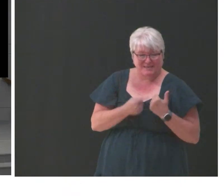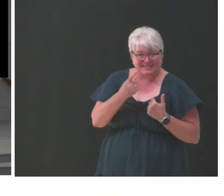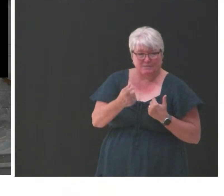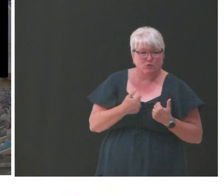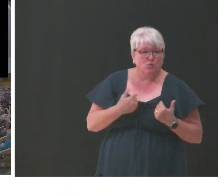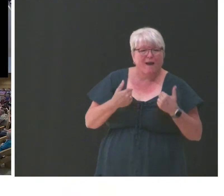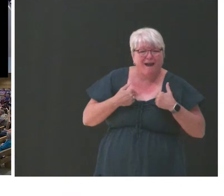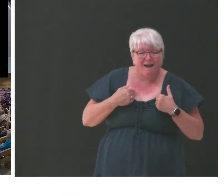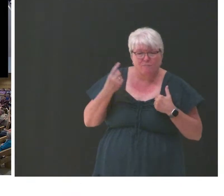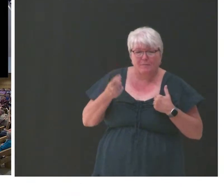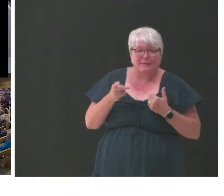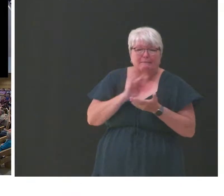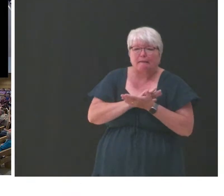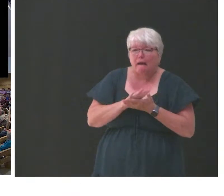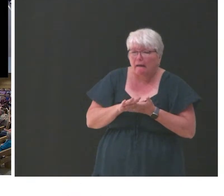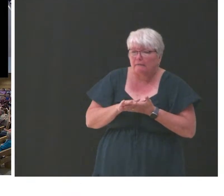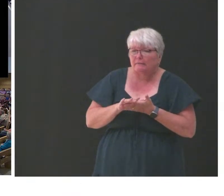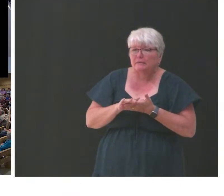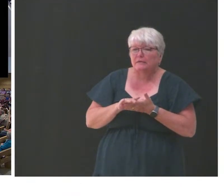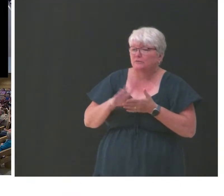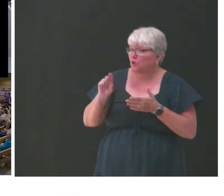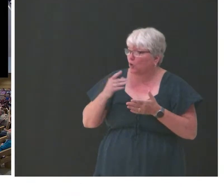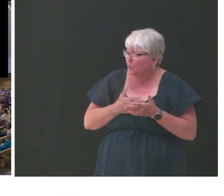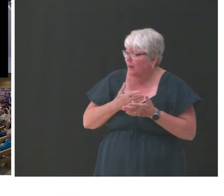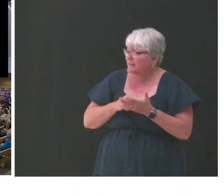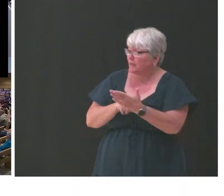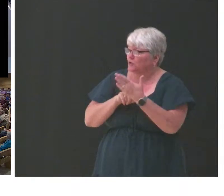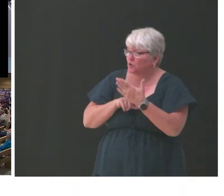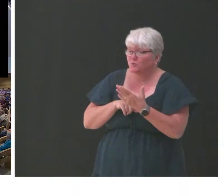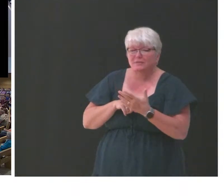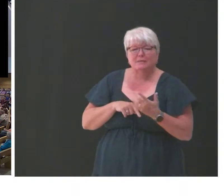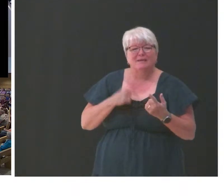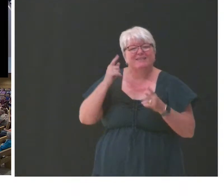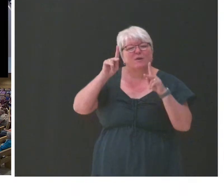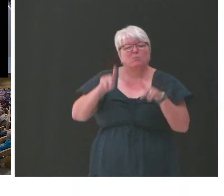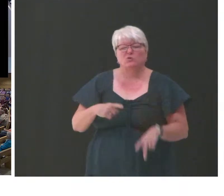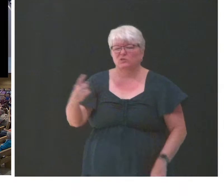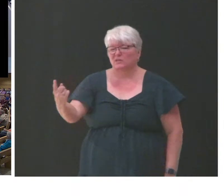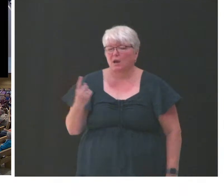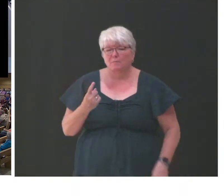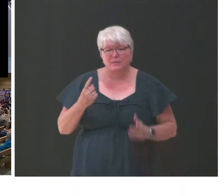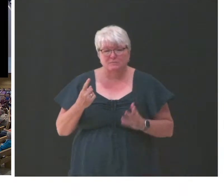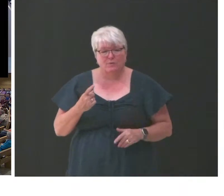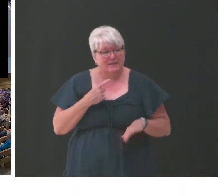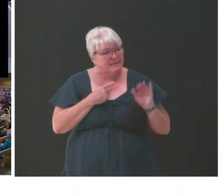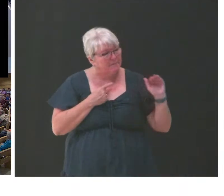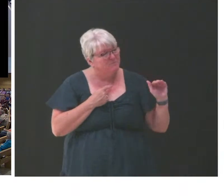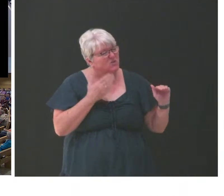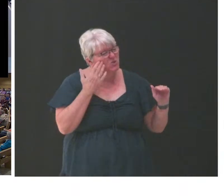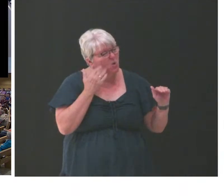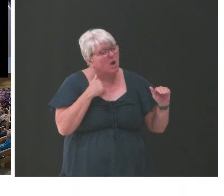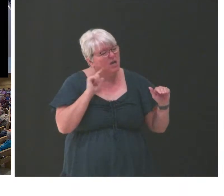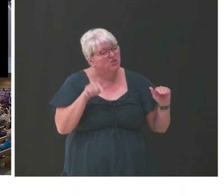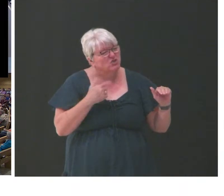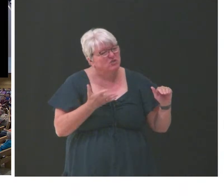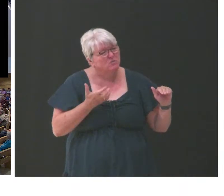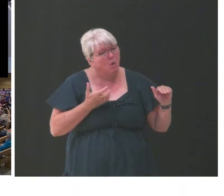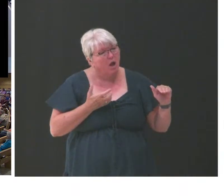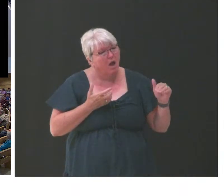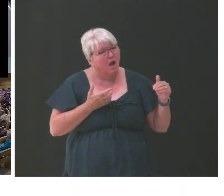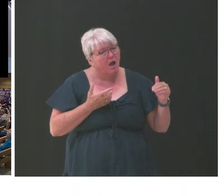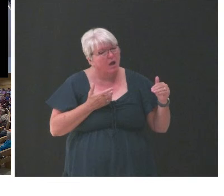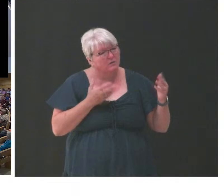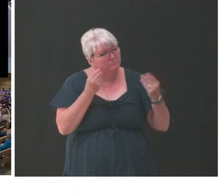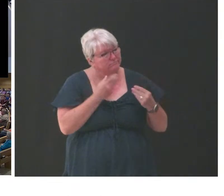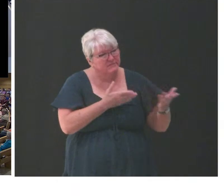just kindness and grace that they showed to you in something. But let's say someone comes in this morning and they say, hey, you know what, I just want